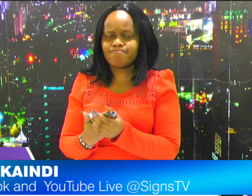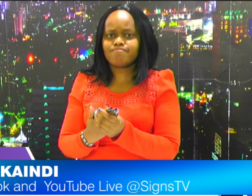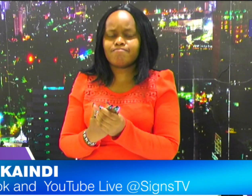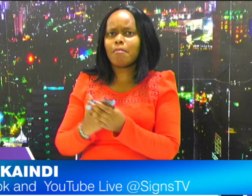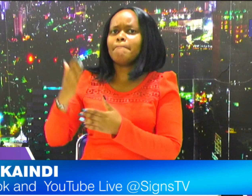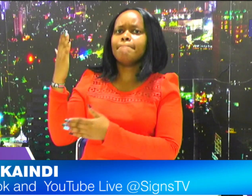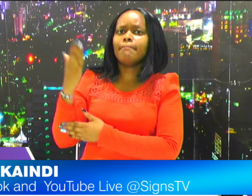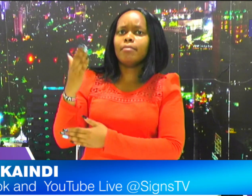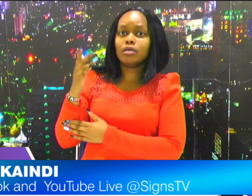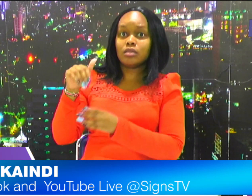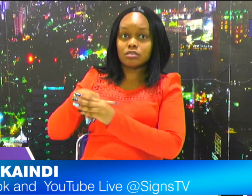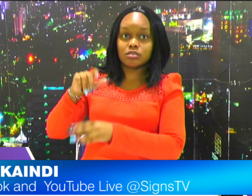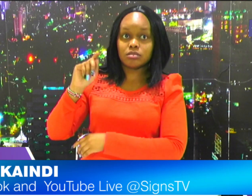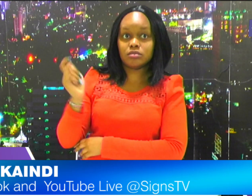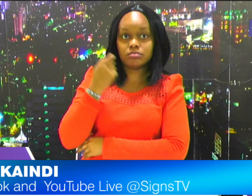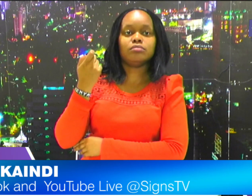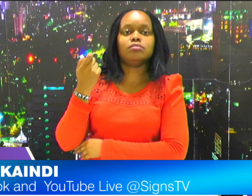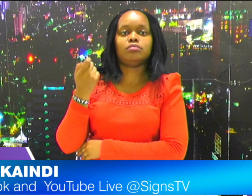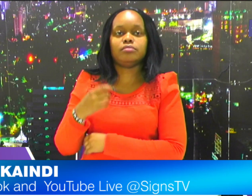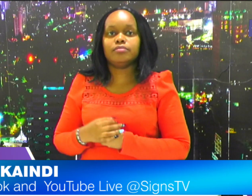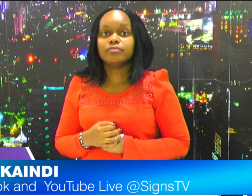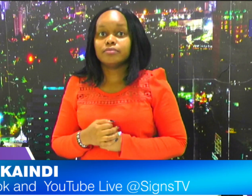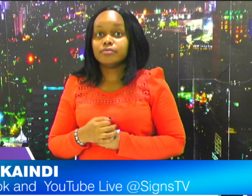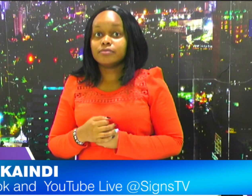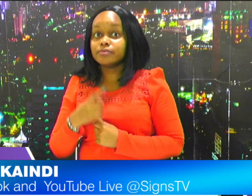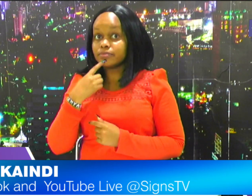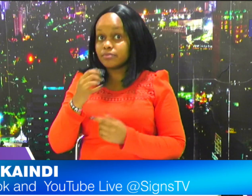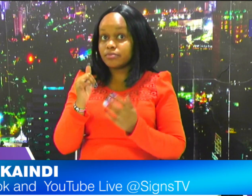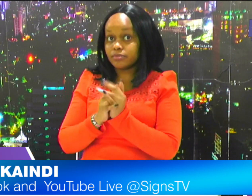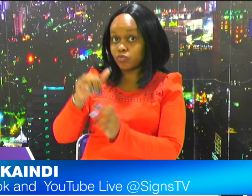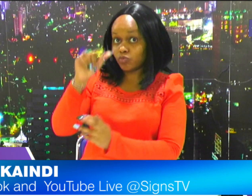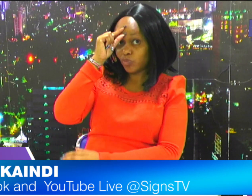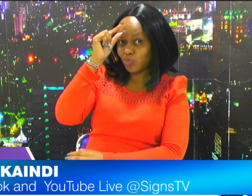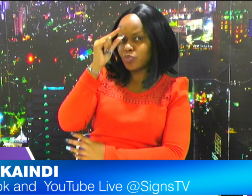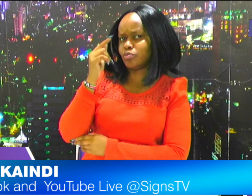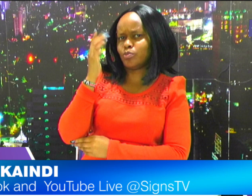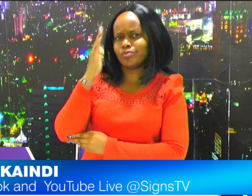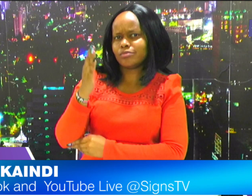criticized the way that all preachers in Kenya